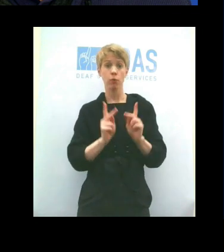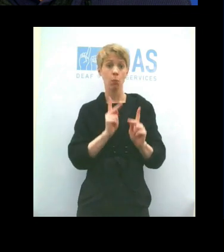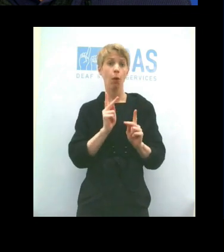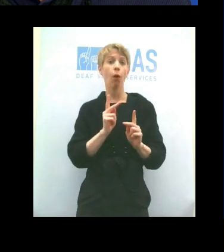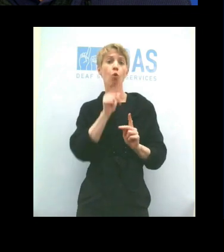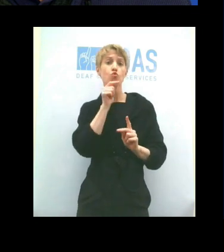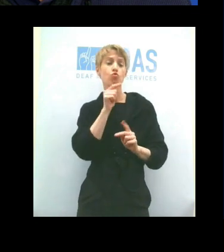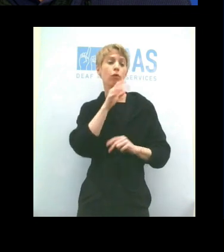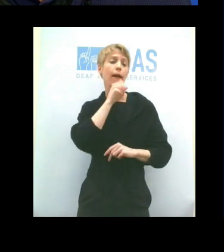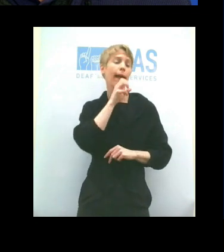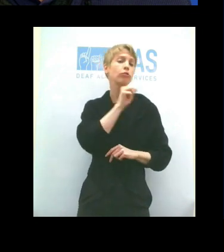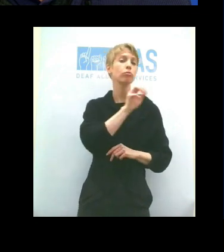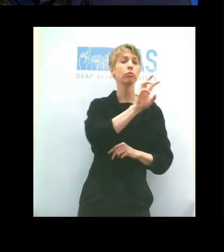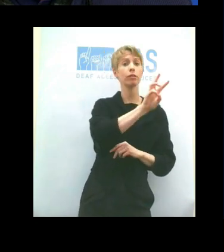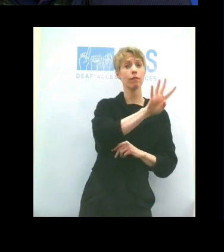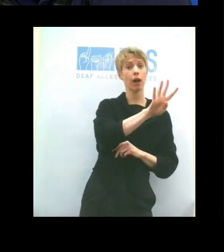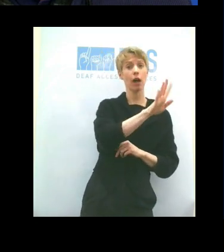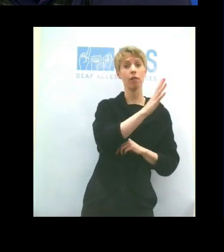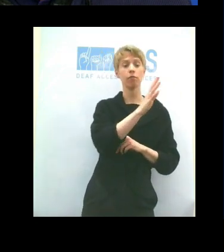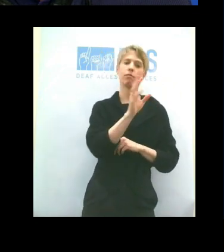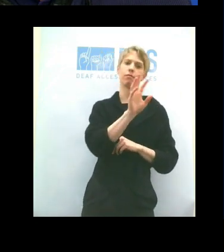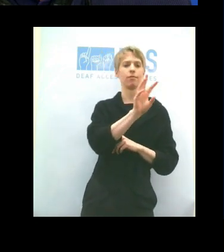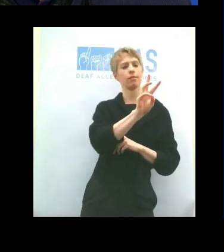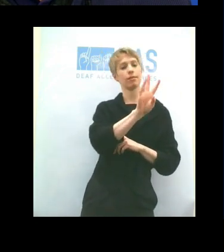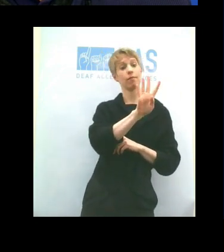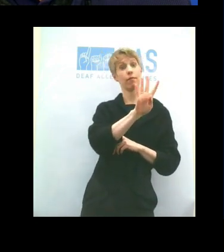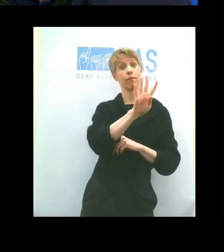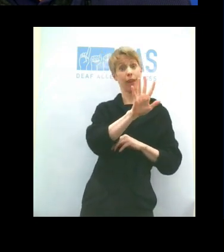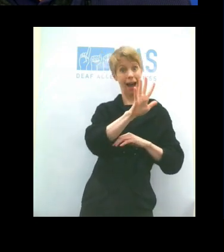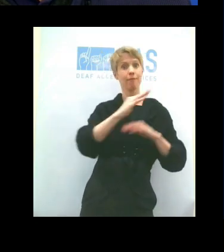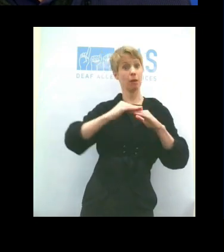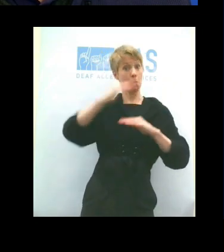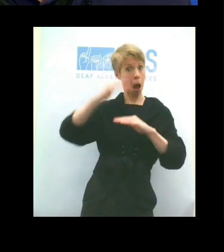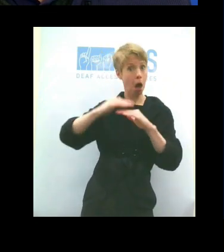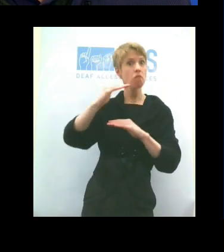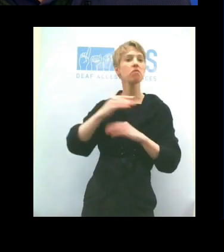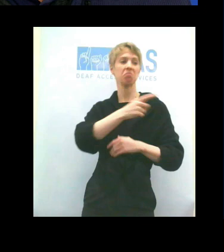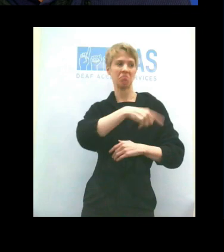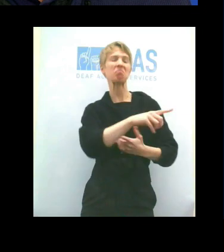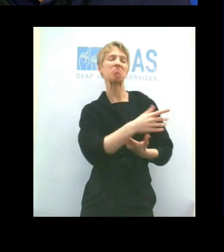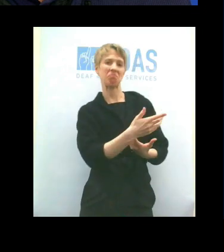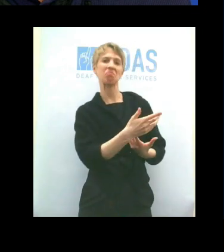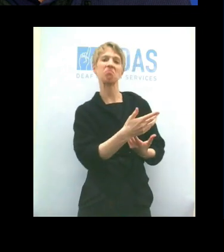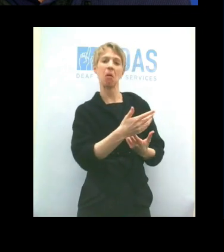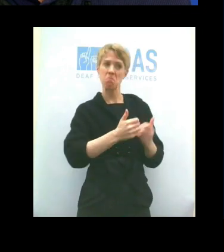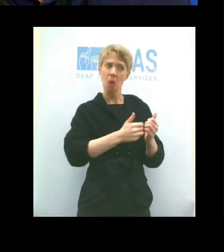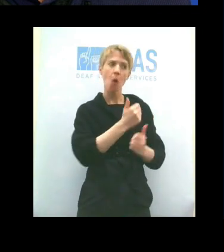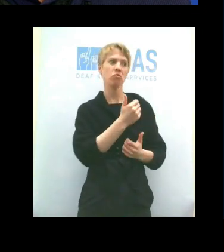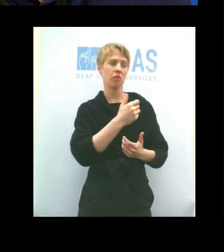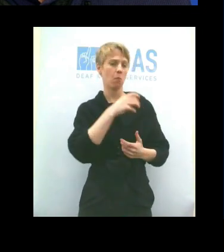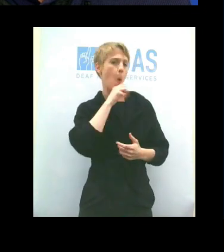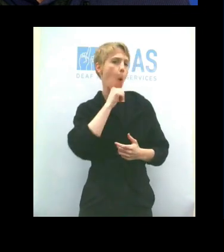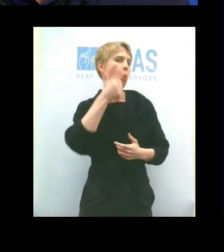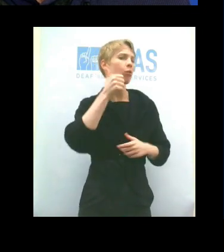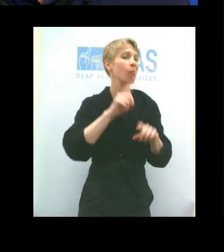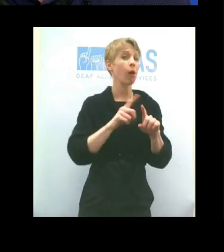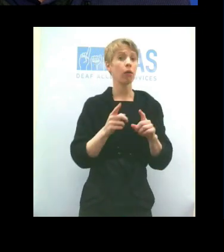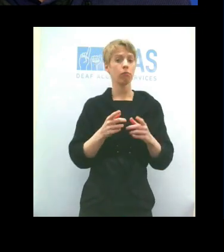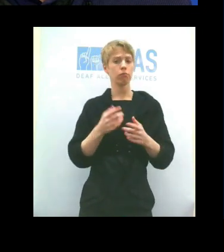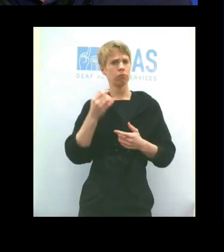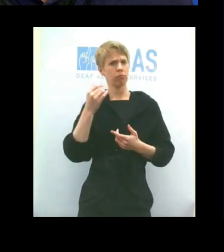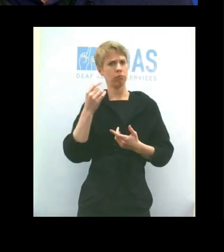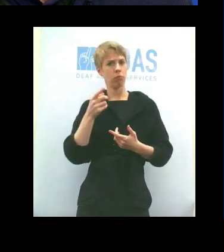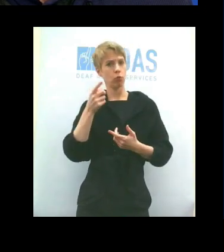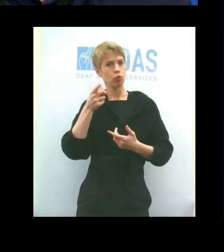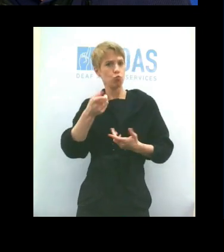of 65 and above, but we do want to continue to let people know that just because you're younger doesn't mean that you are immune from this. You could get